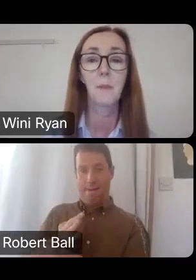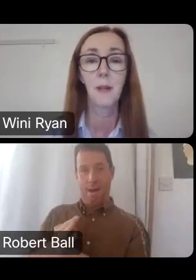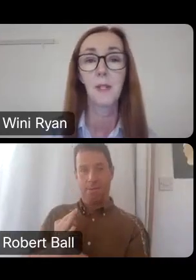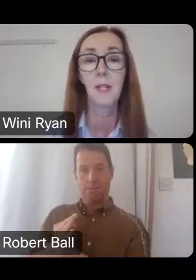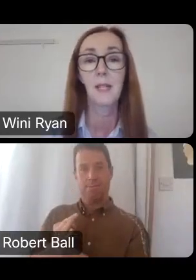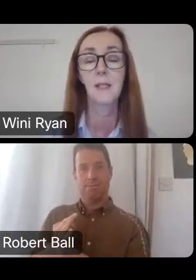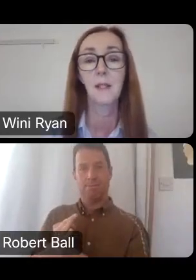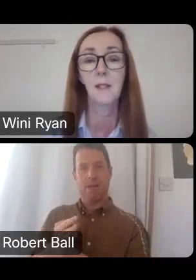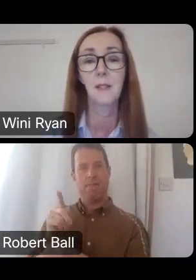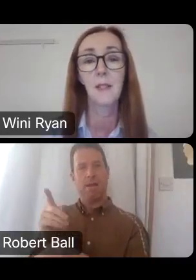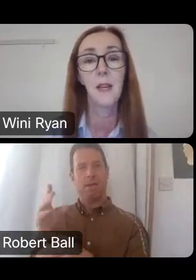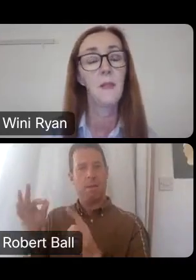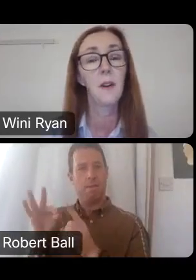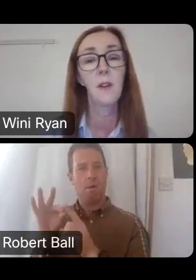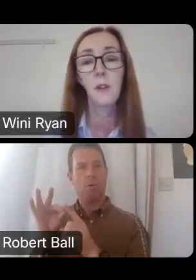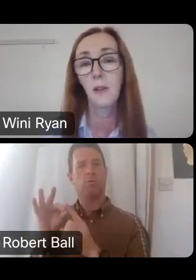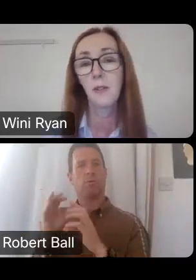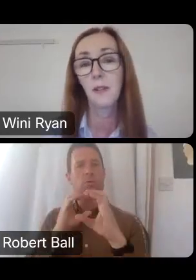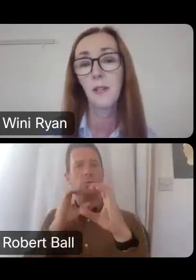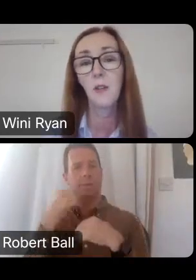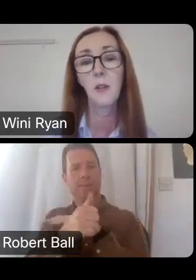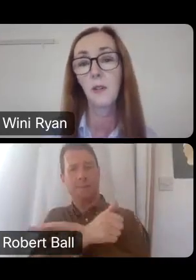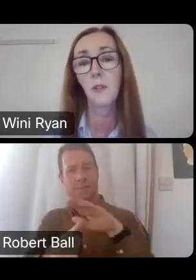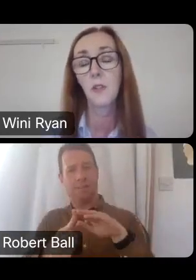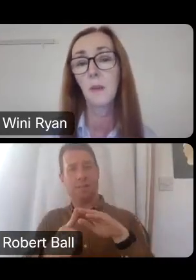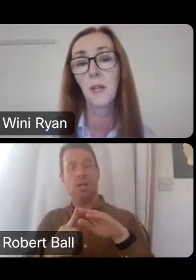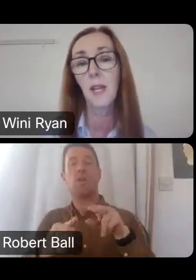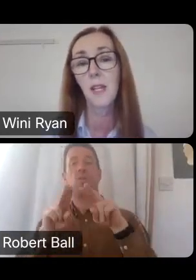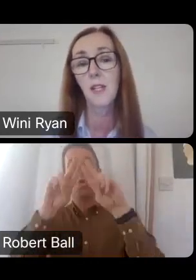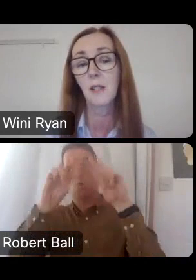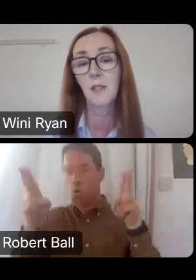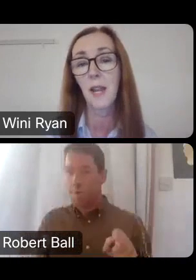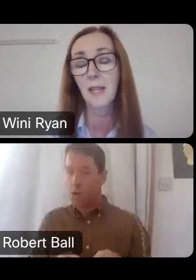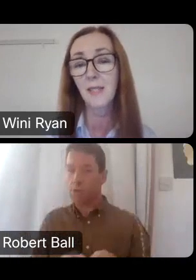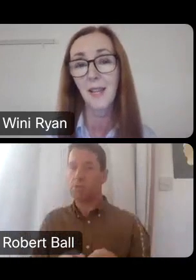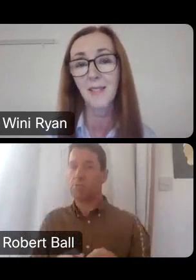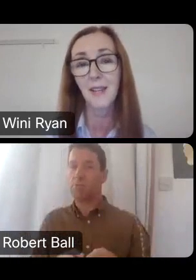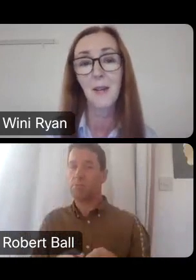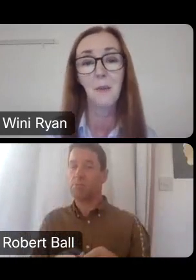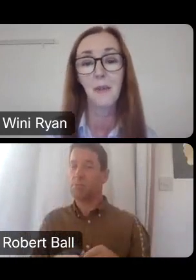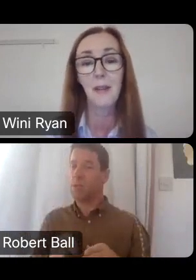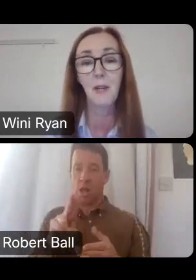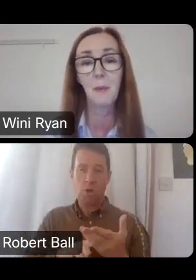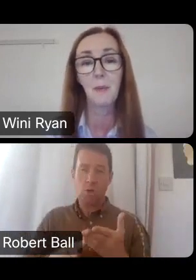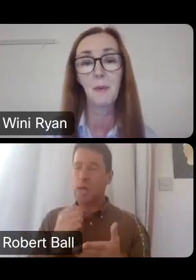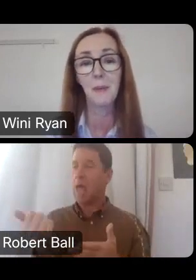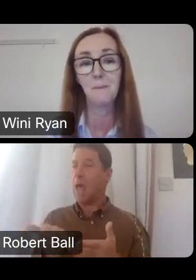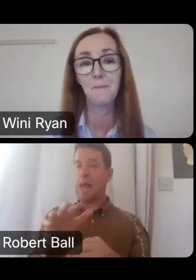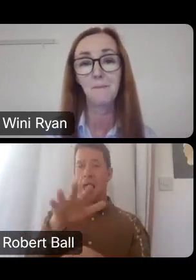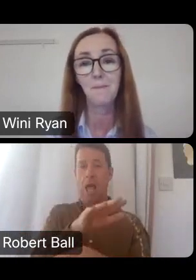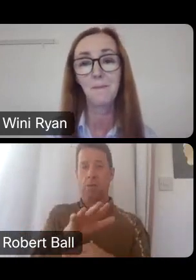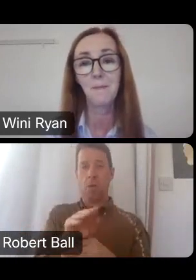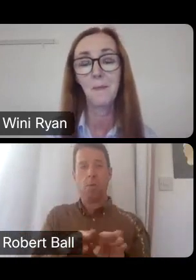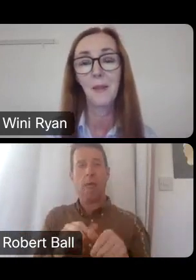point about communication skills, is they're universal. You can use your communication skills in any setting with any group of people.